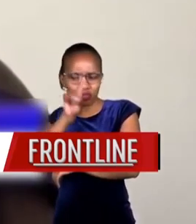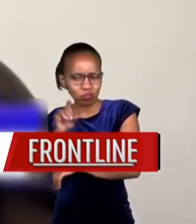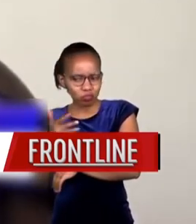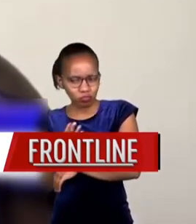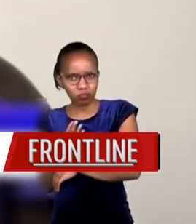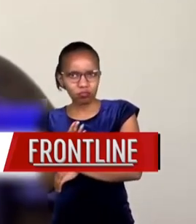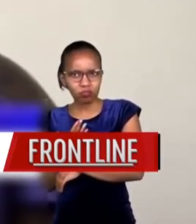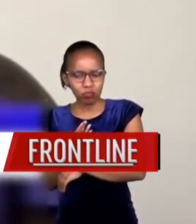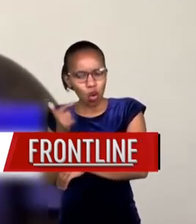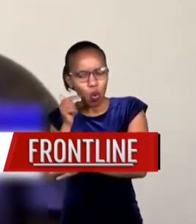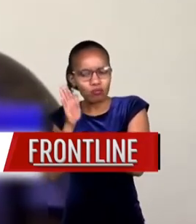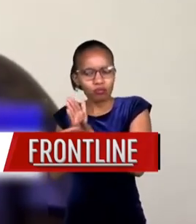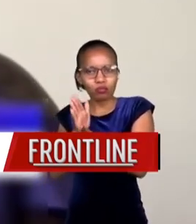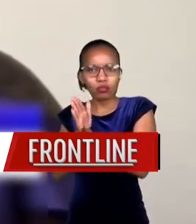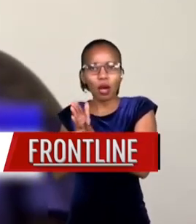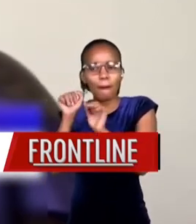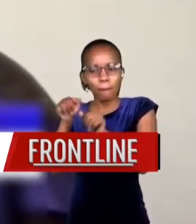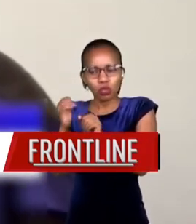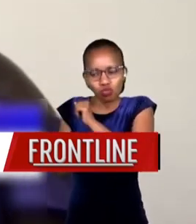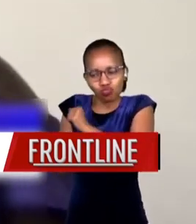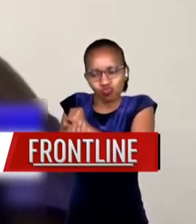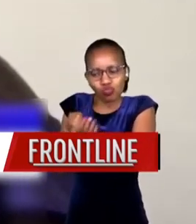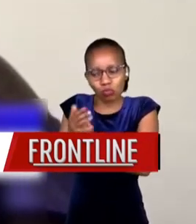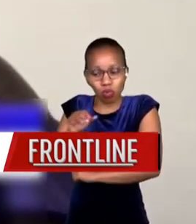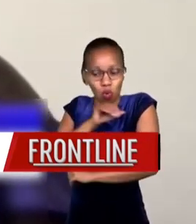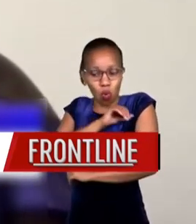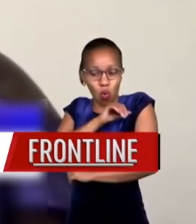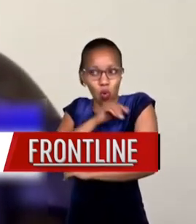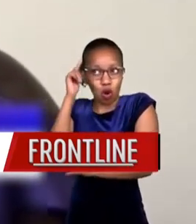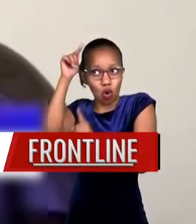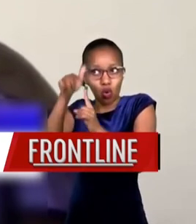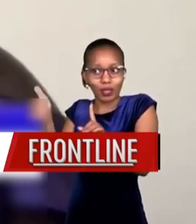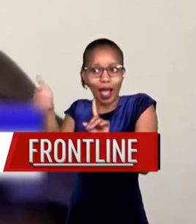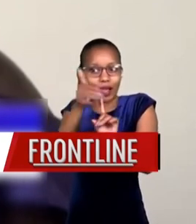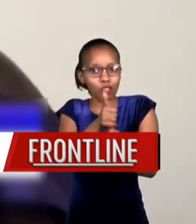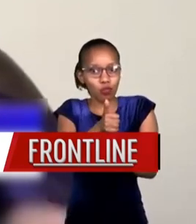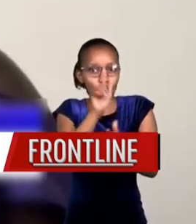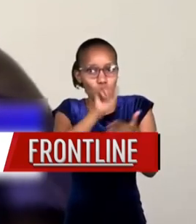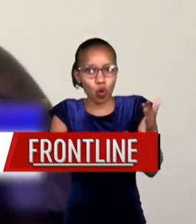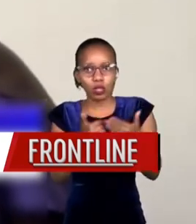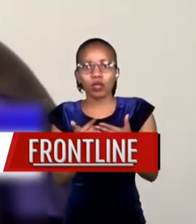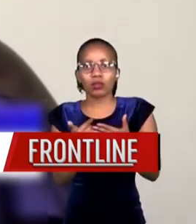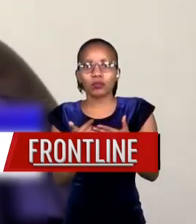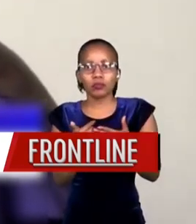that clarity for you to be able to break down your goals into things that you can achieve is one